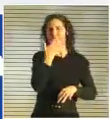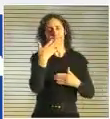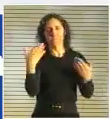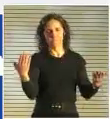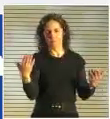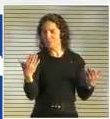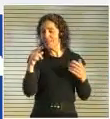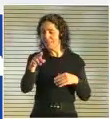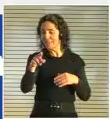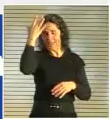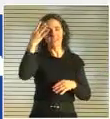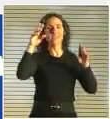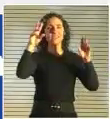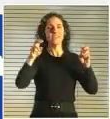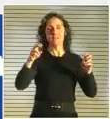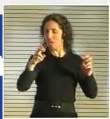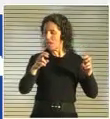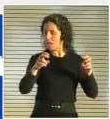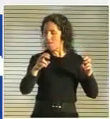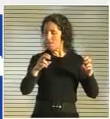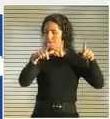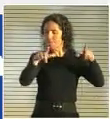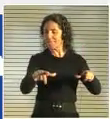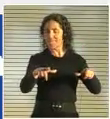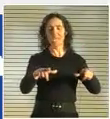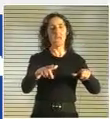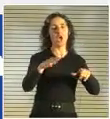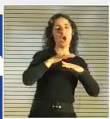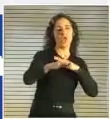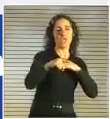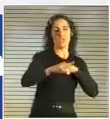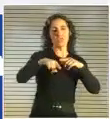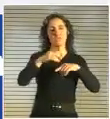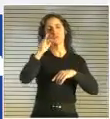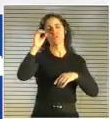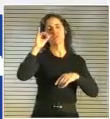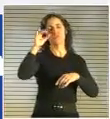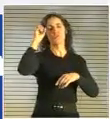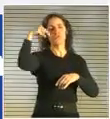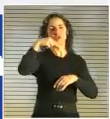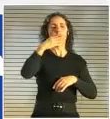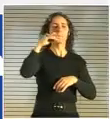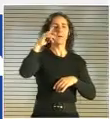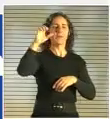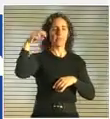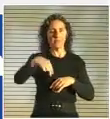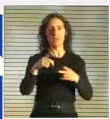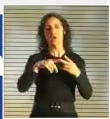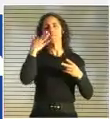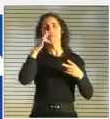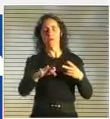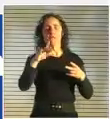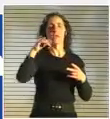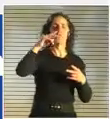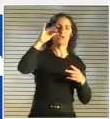including Joe Biden in the US. We have France, Norway, Indonesia, Australia, Chile. So a significant